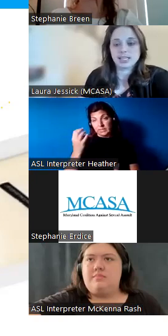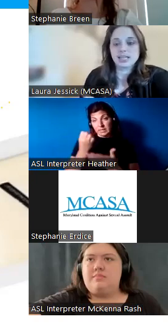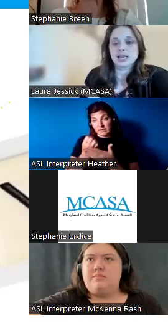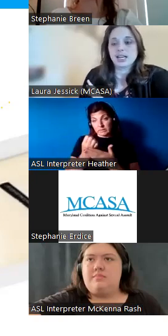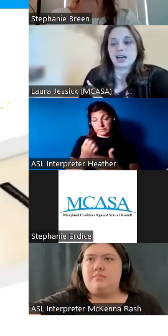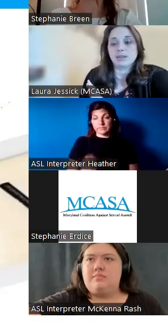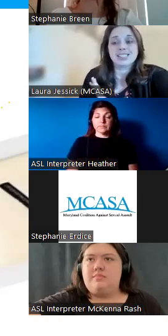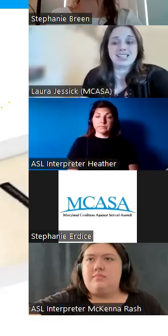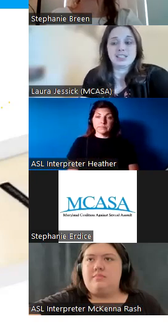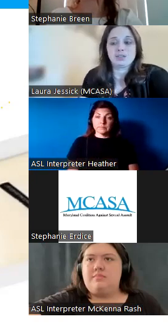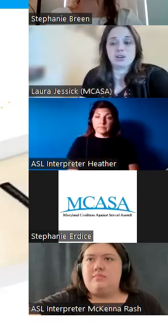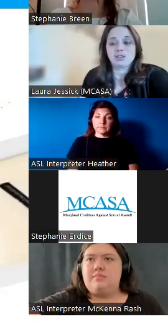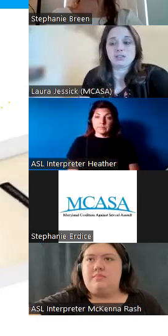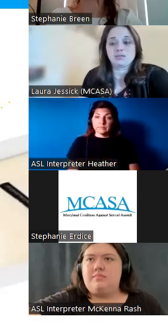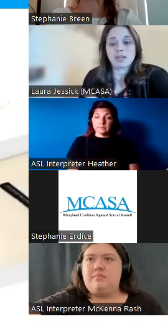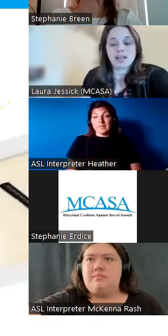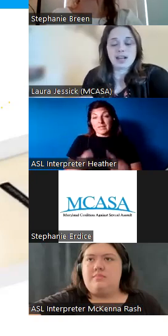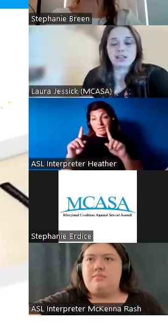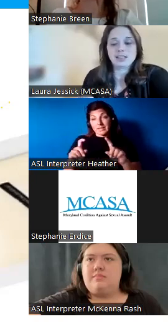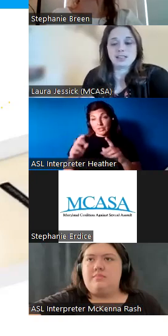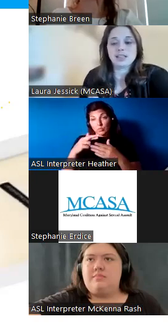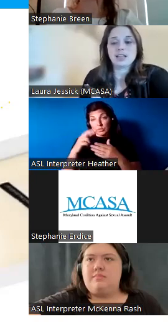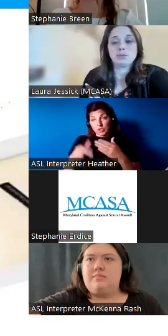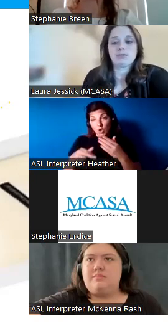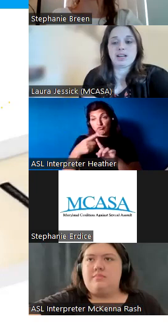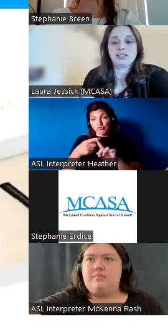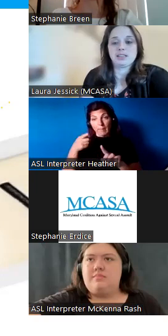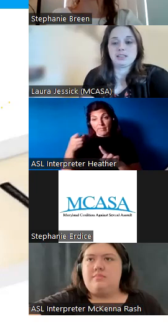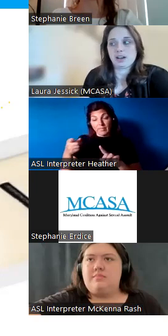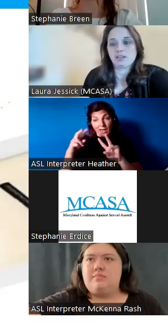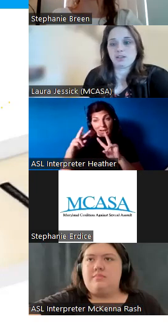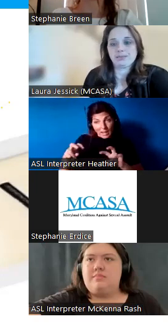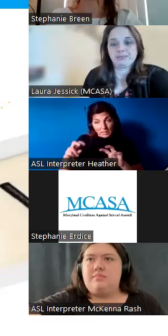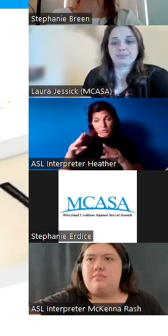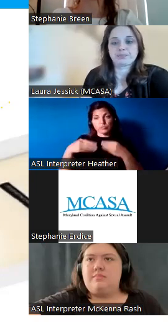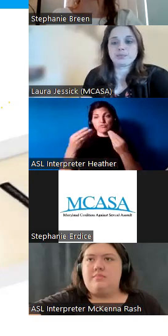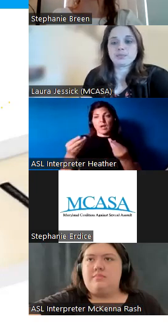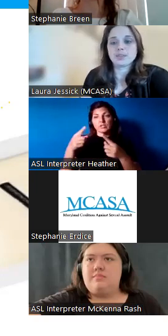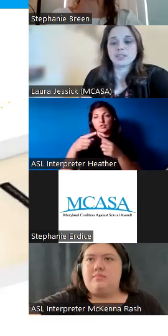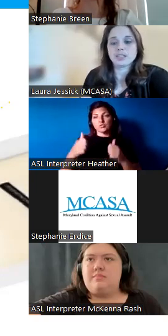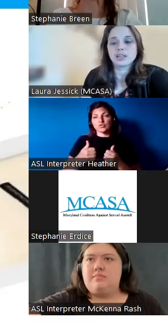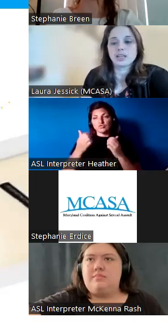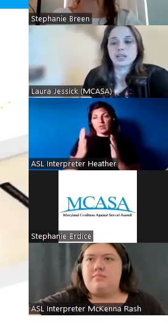kit. The testing results from that analysis can then be provided to the survivor.